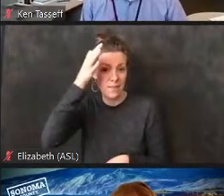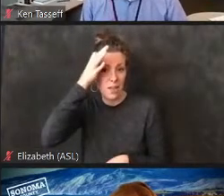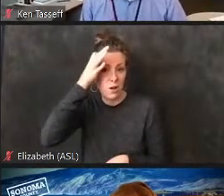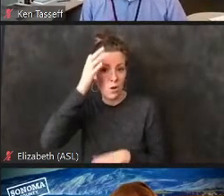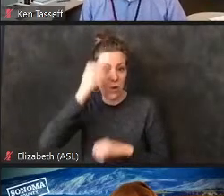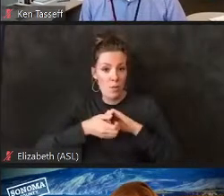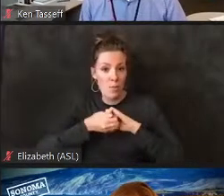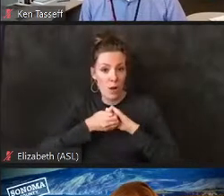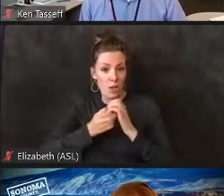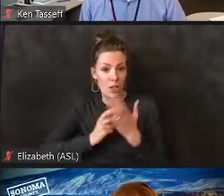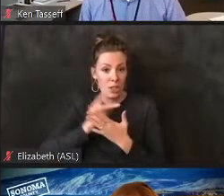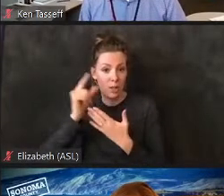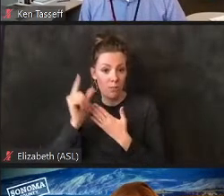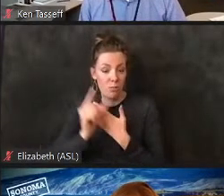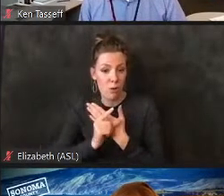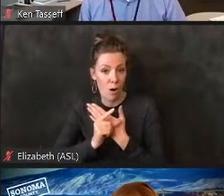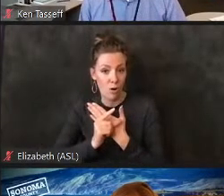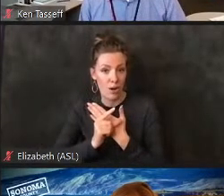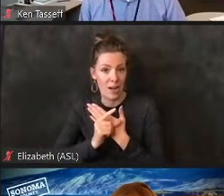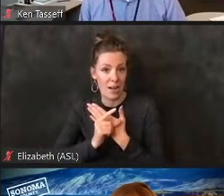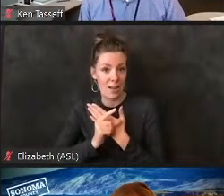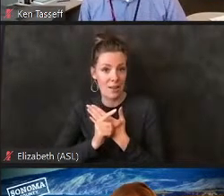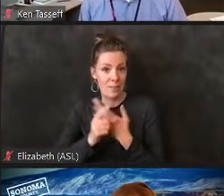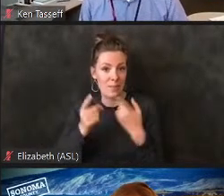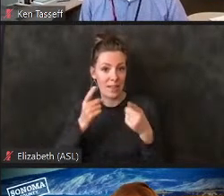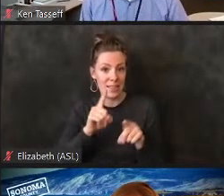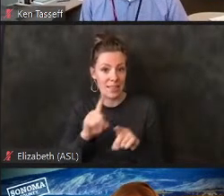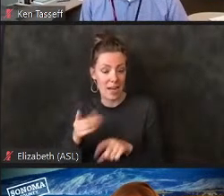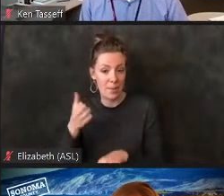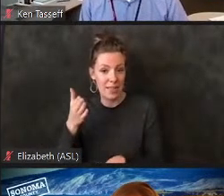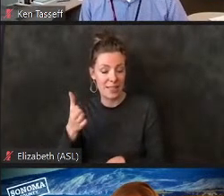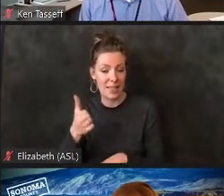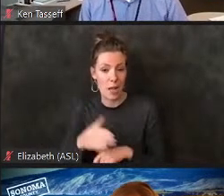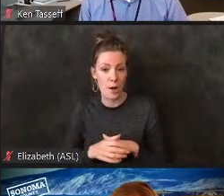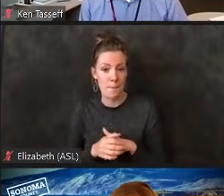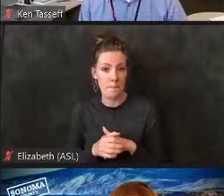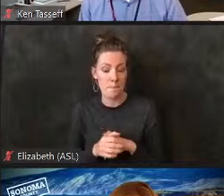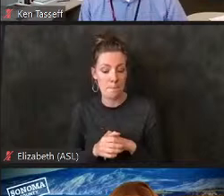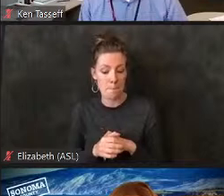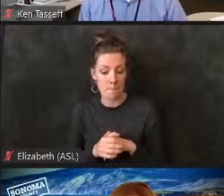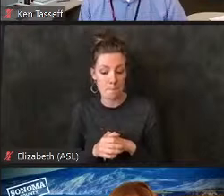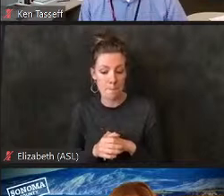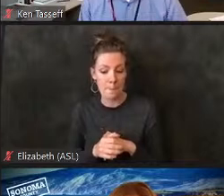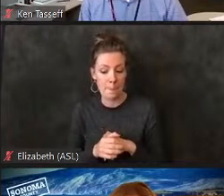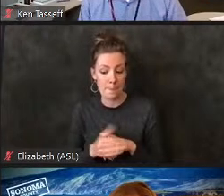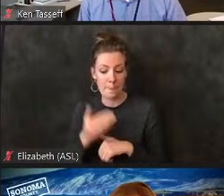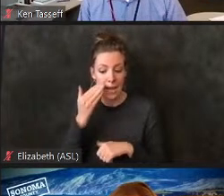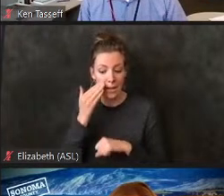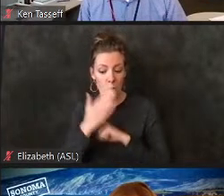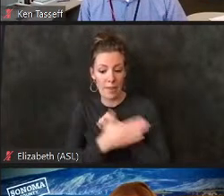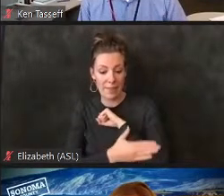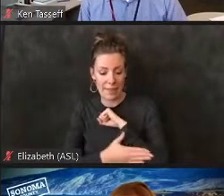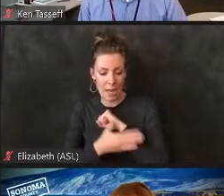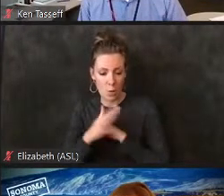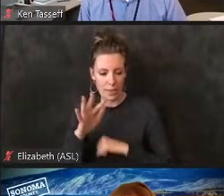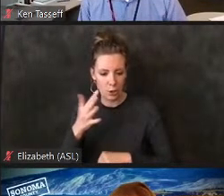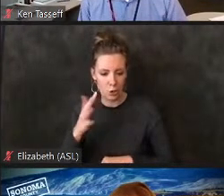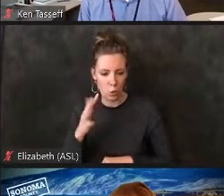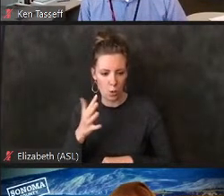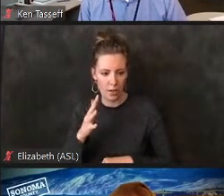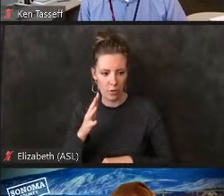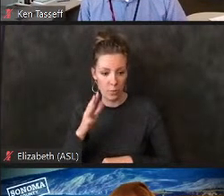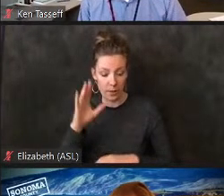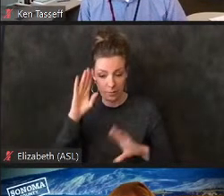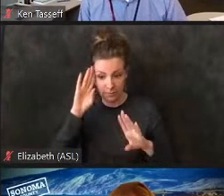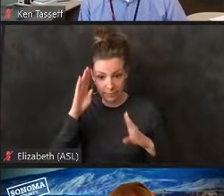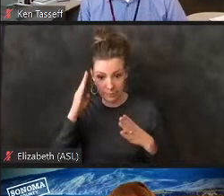Partnership program that is taking place there. I know that the county has sort of been paying attention